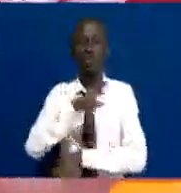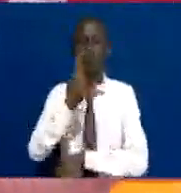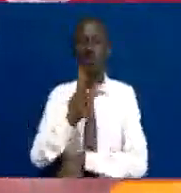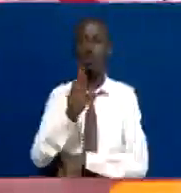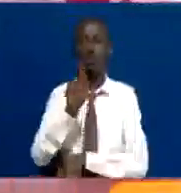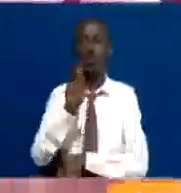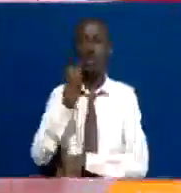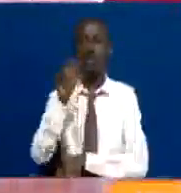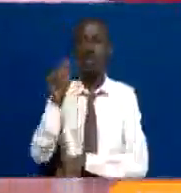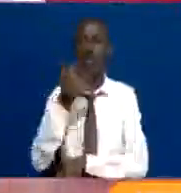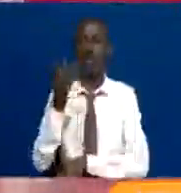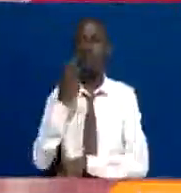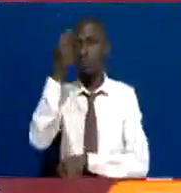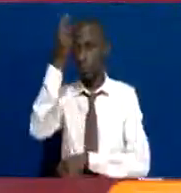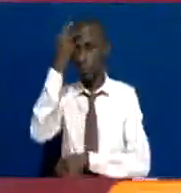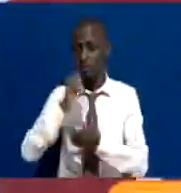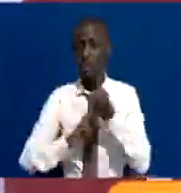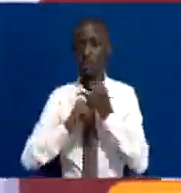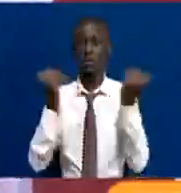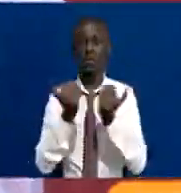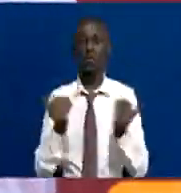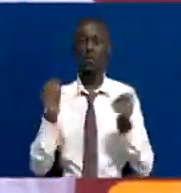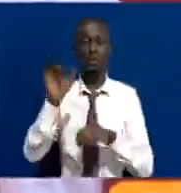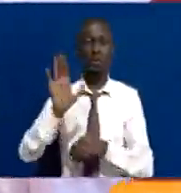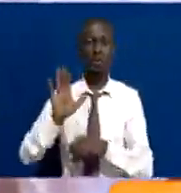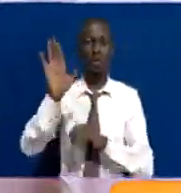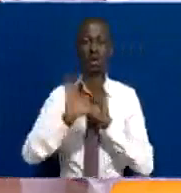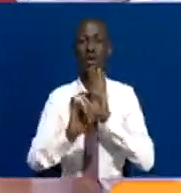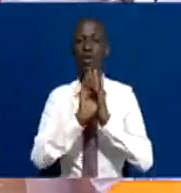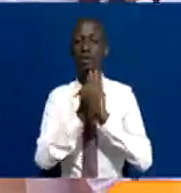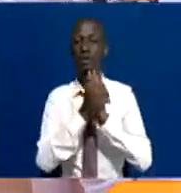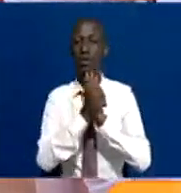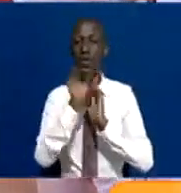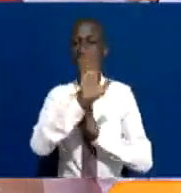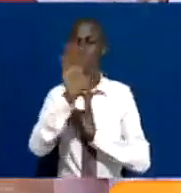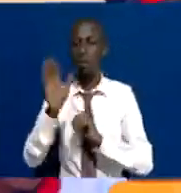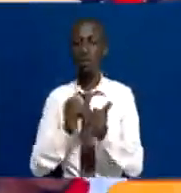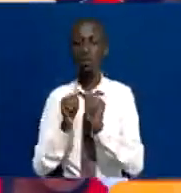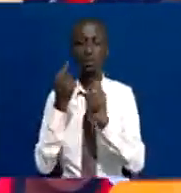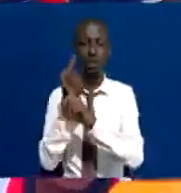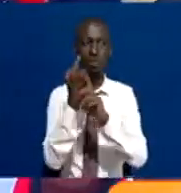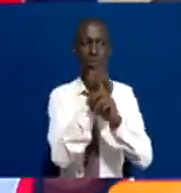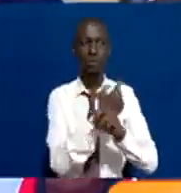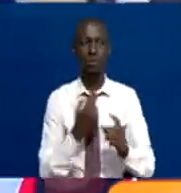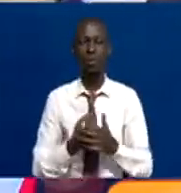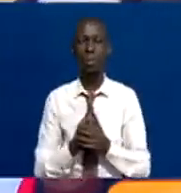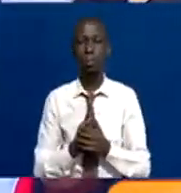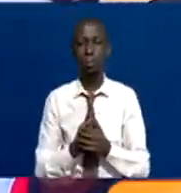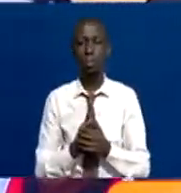also urged parents to support their kids in identifying their talents in different sports that they have interest